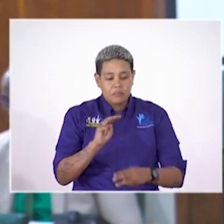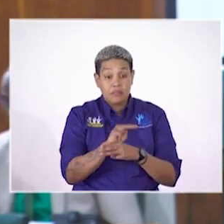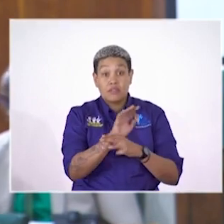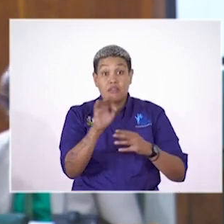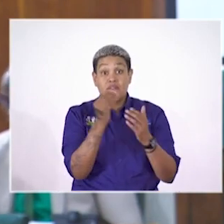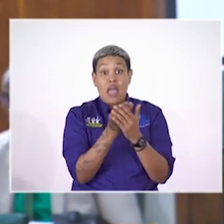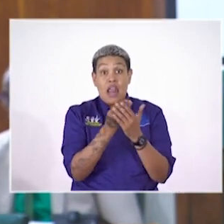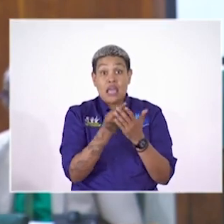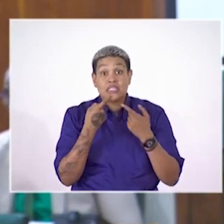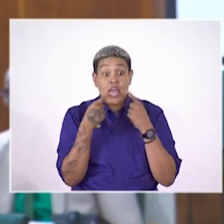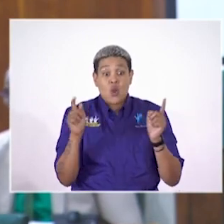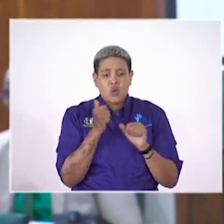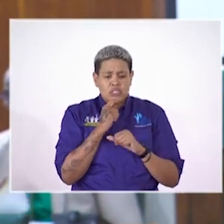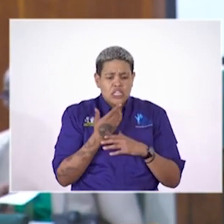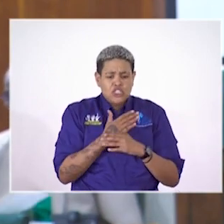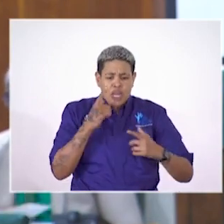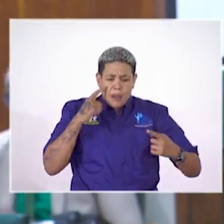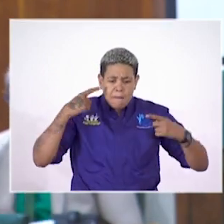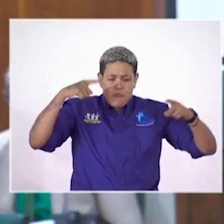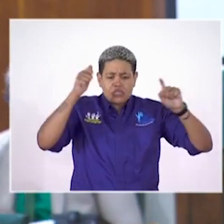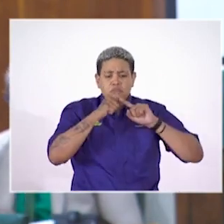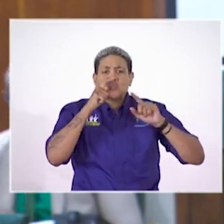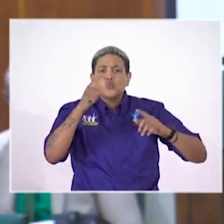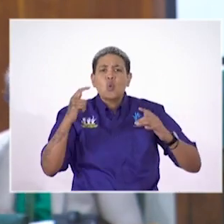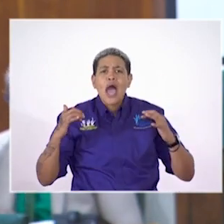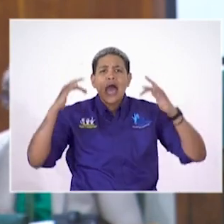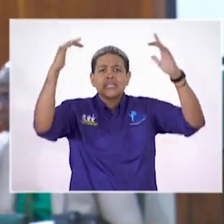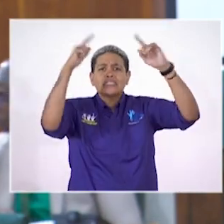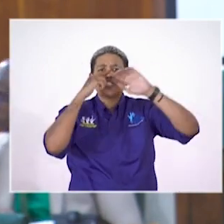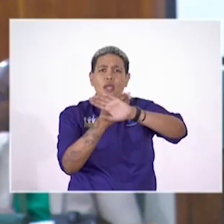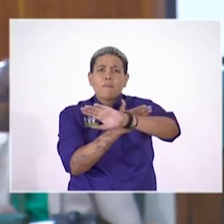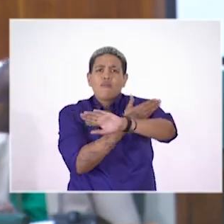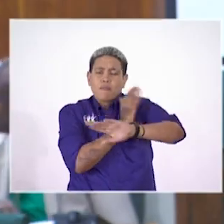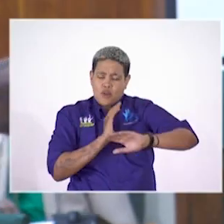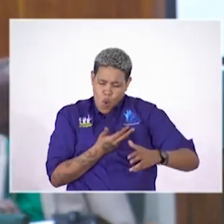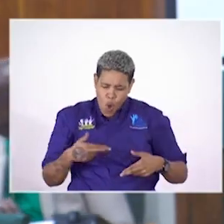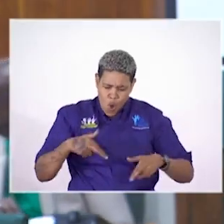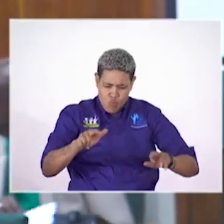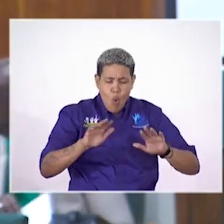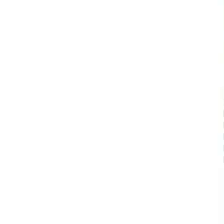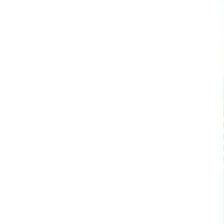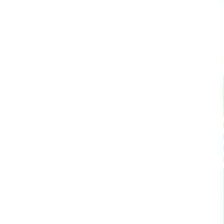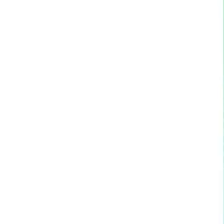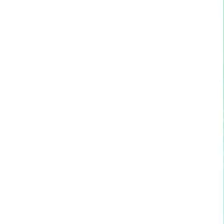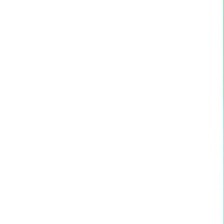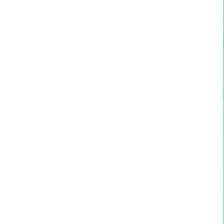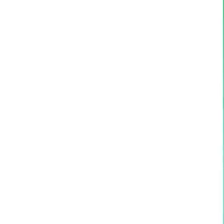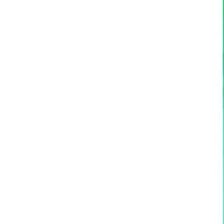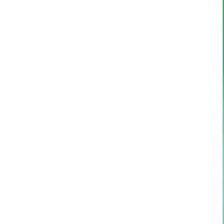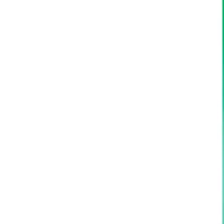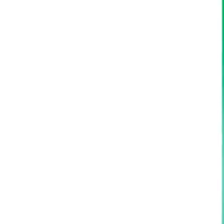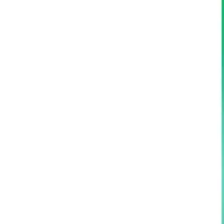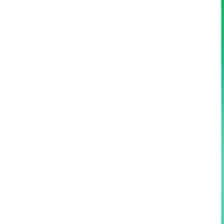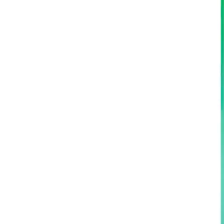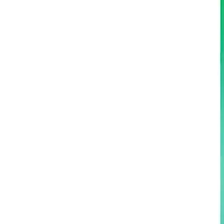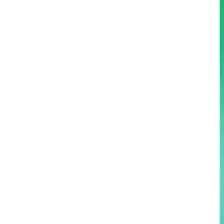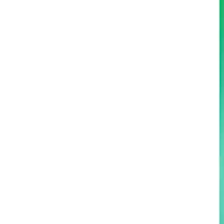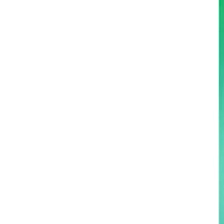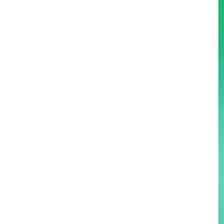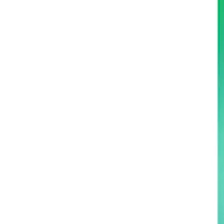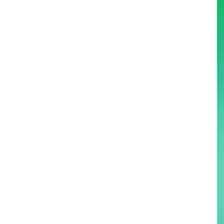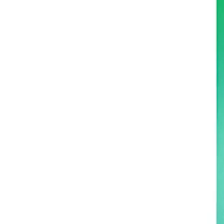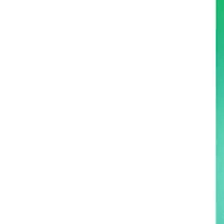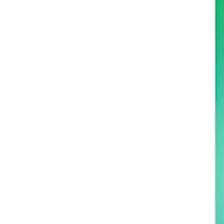Finance announced the Shared Prosperity Through Accelerated Improvement to Our Road Network, the SPARK program for